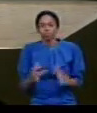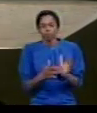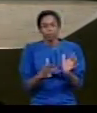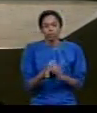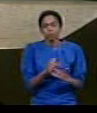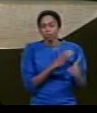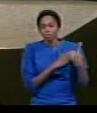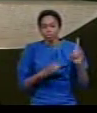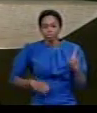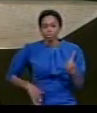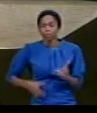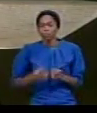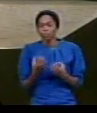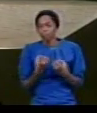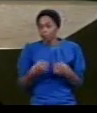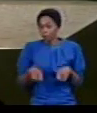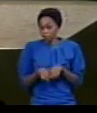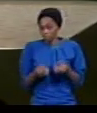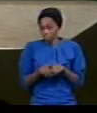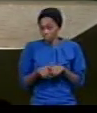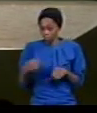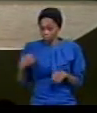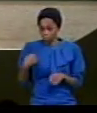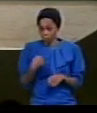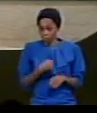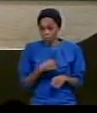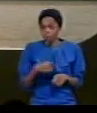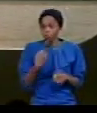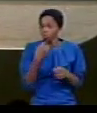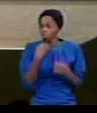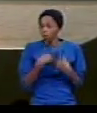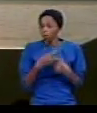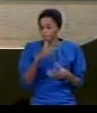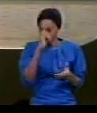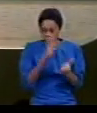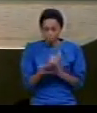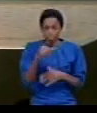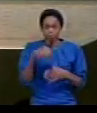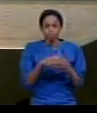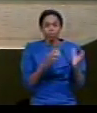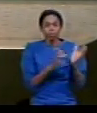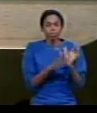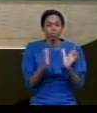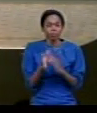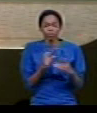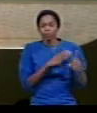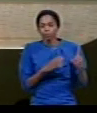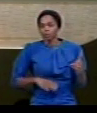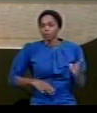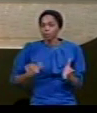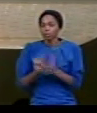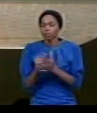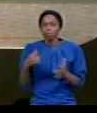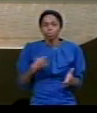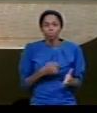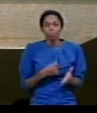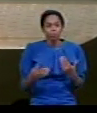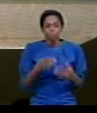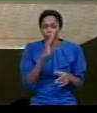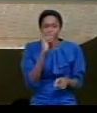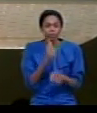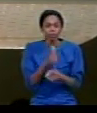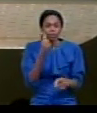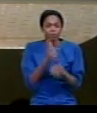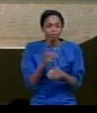Christ. Even we who have believed in Jesus Christ, that we might be justified by